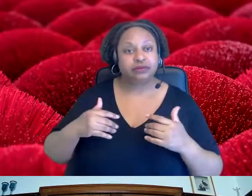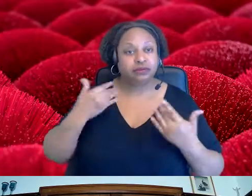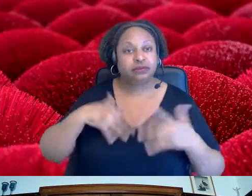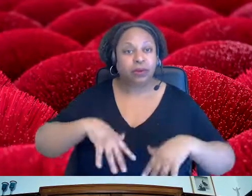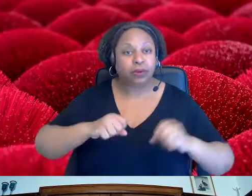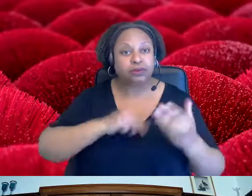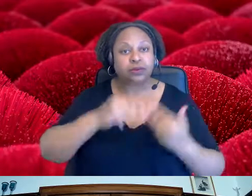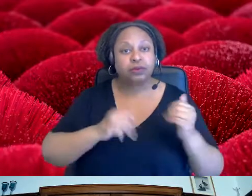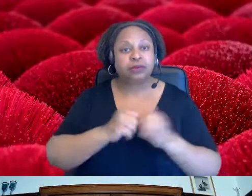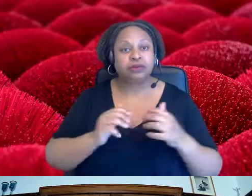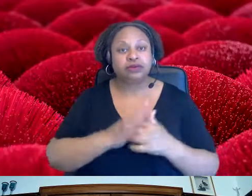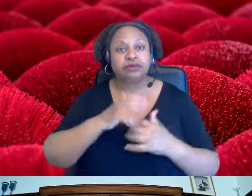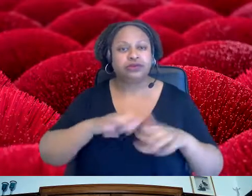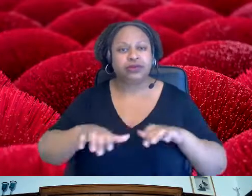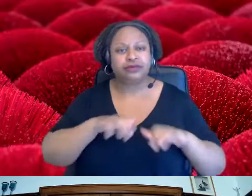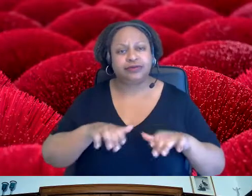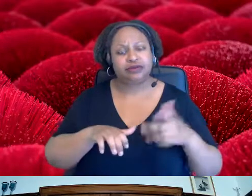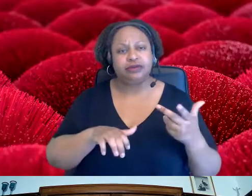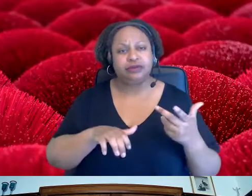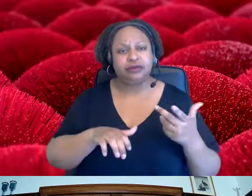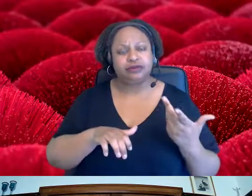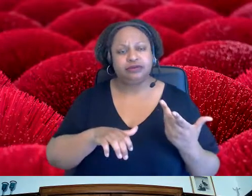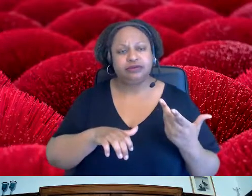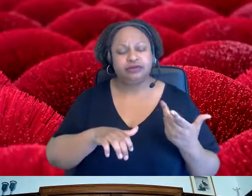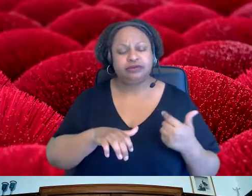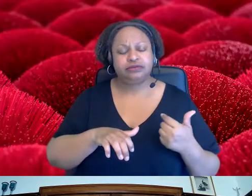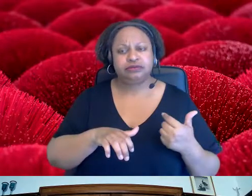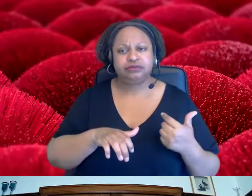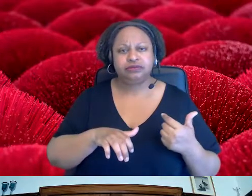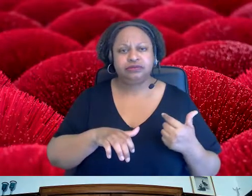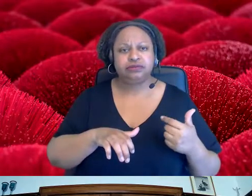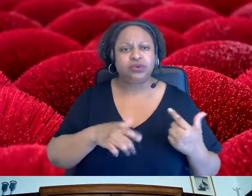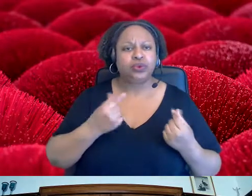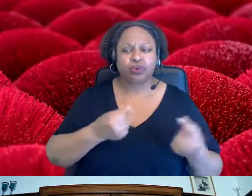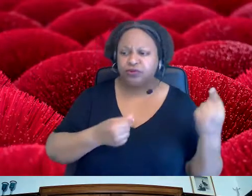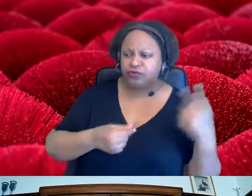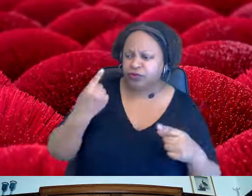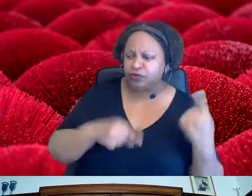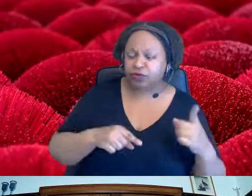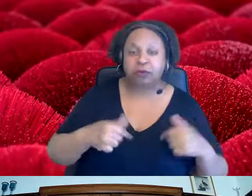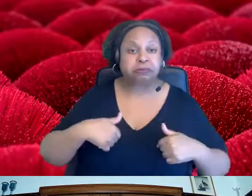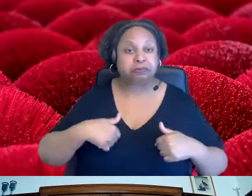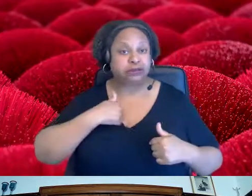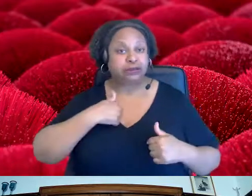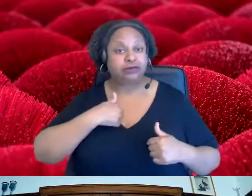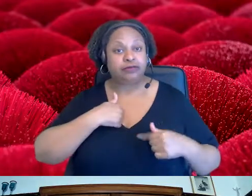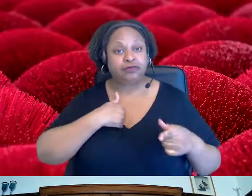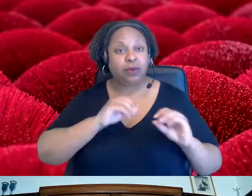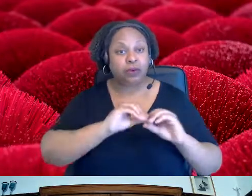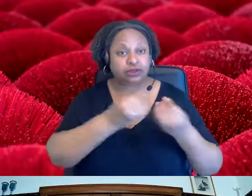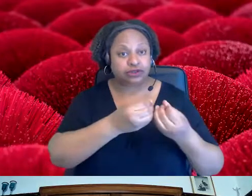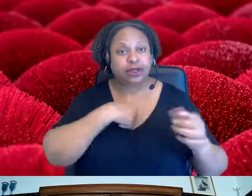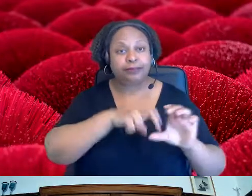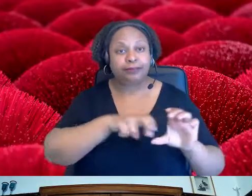activities. And I resigned from my membership of a said organization just recently because of